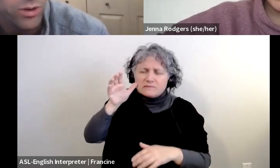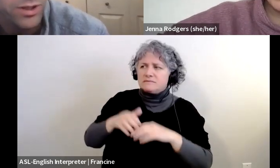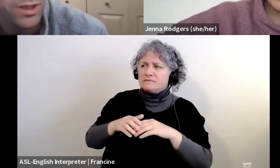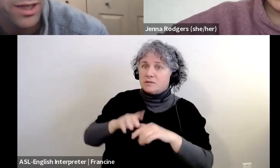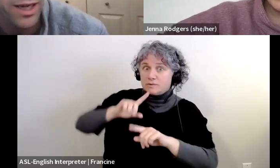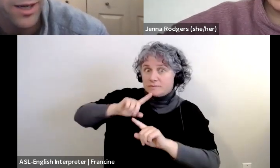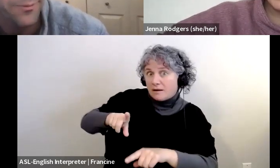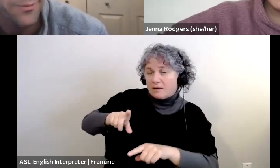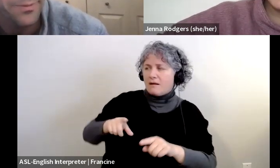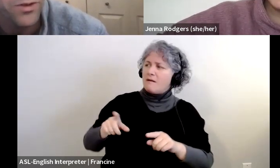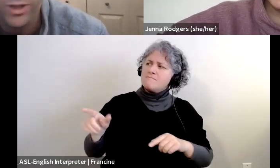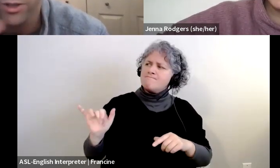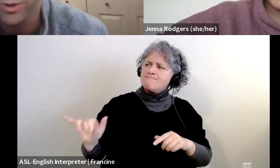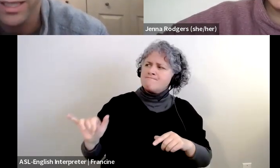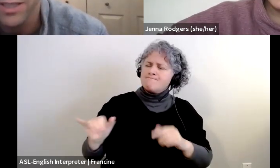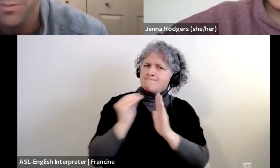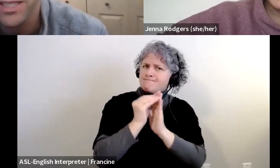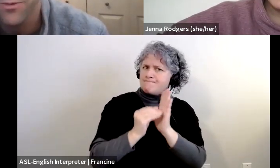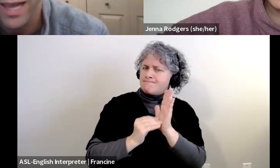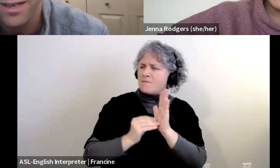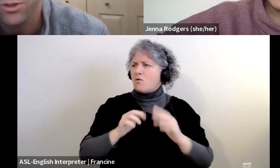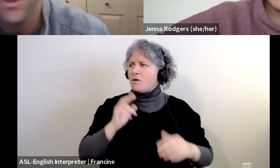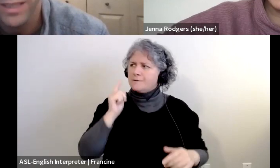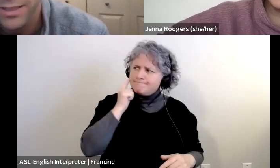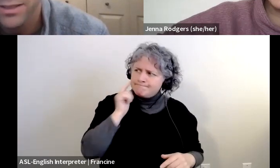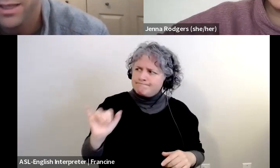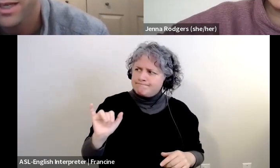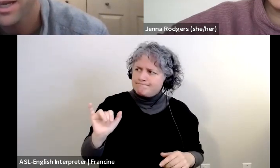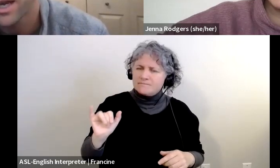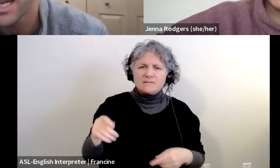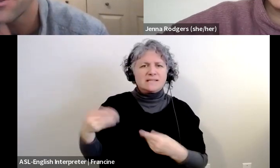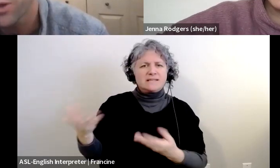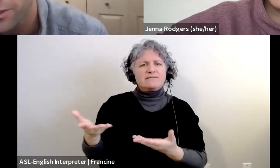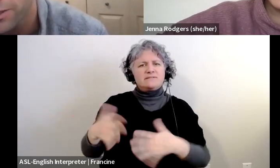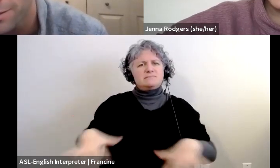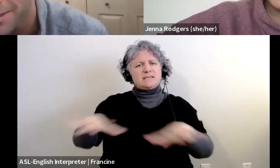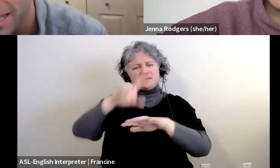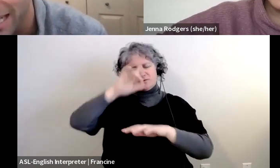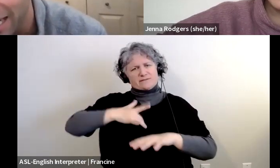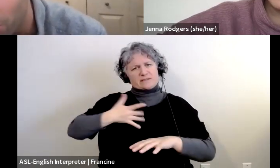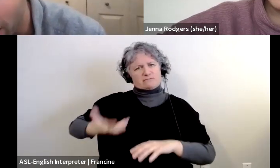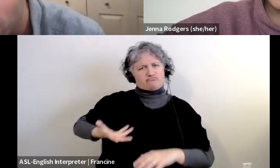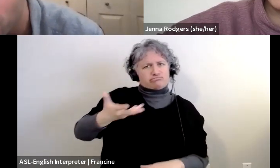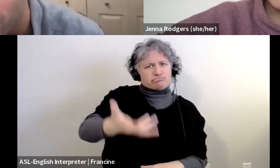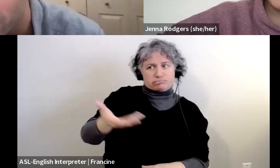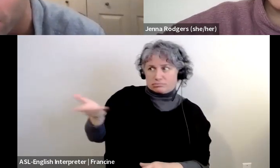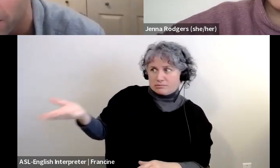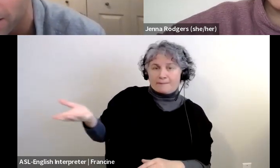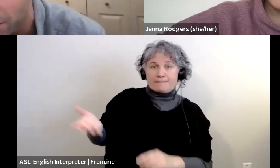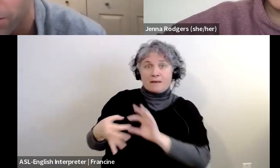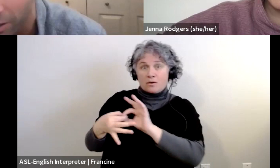taking note so that you're really giving space for those feelings. If you have a relationship with